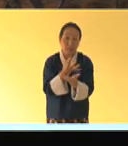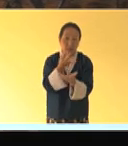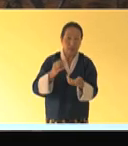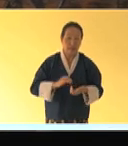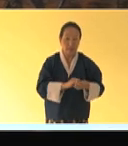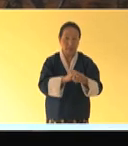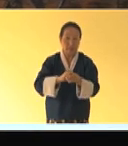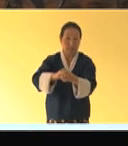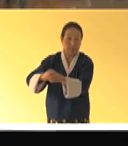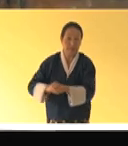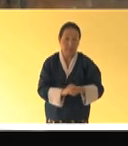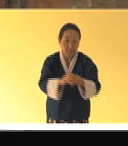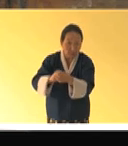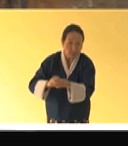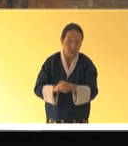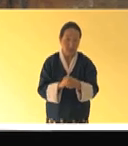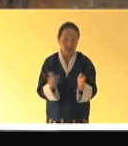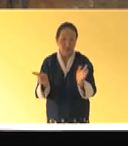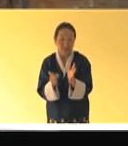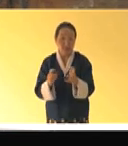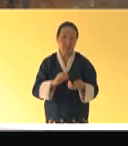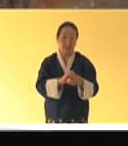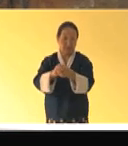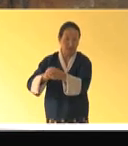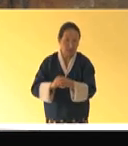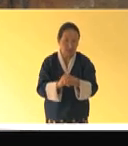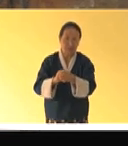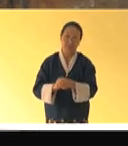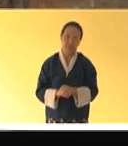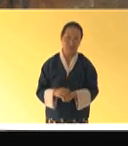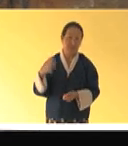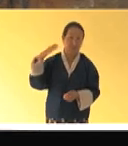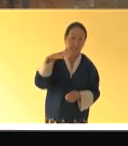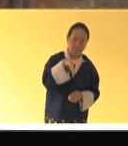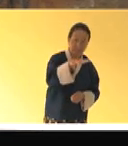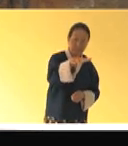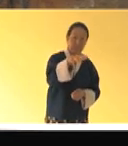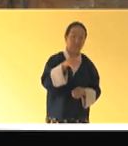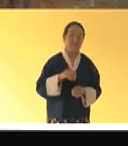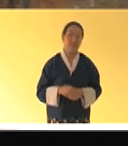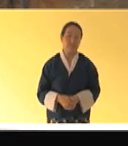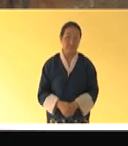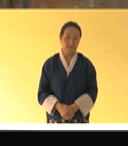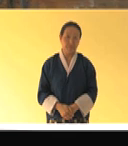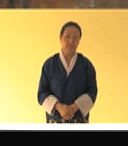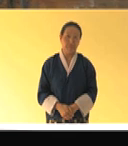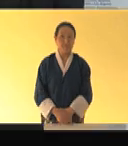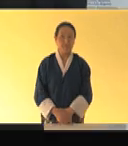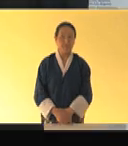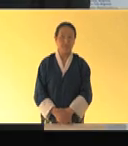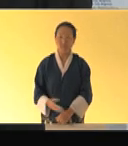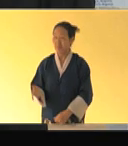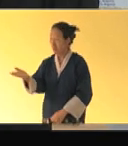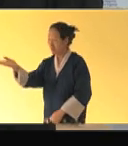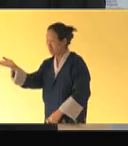important to give our cultural relationship with the environment and also the plant.